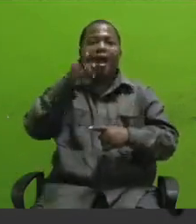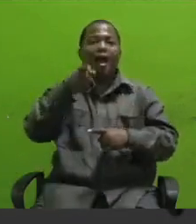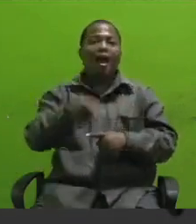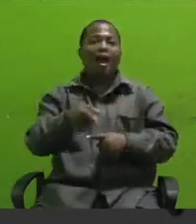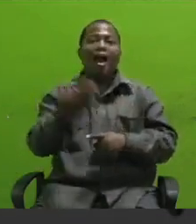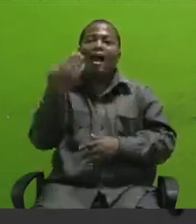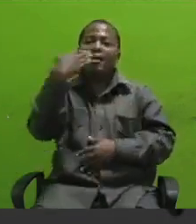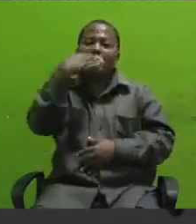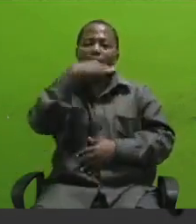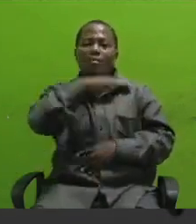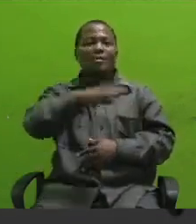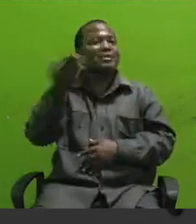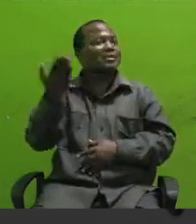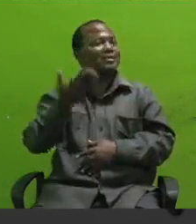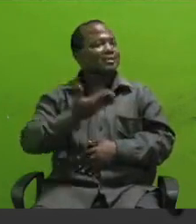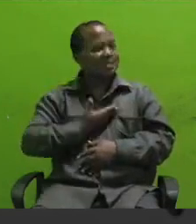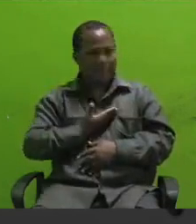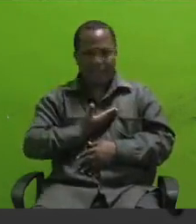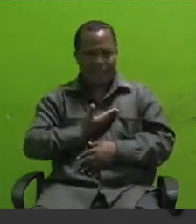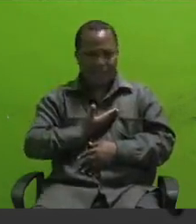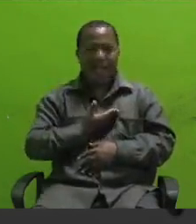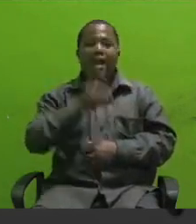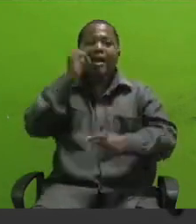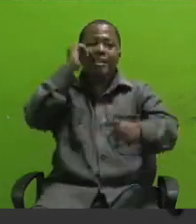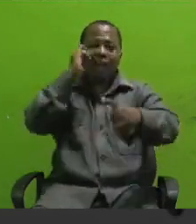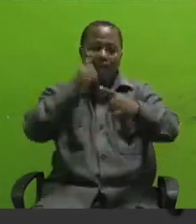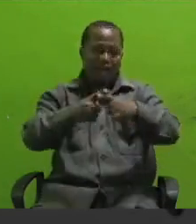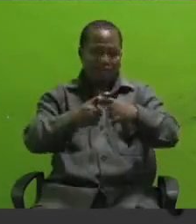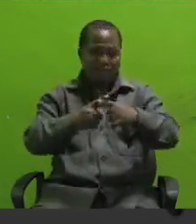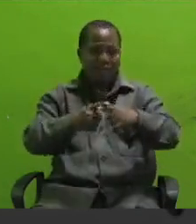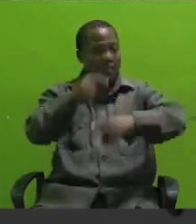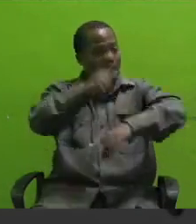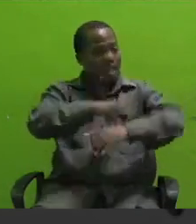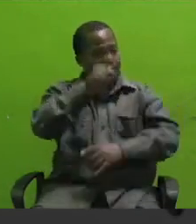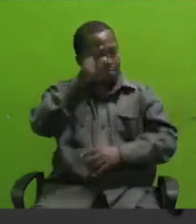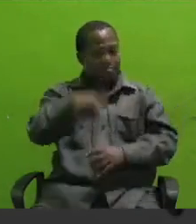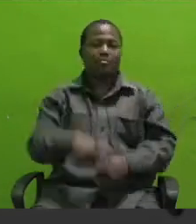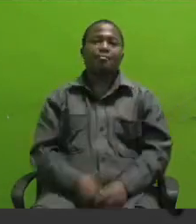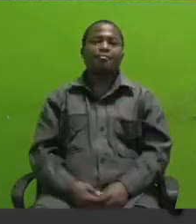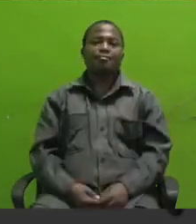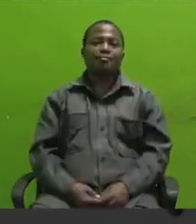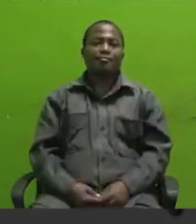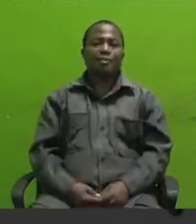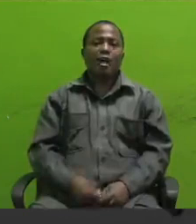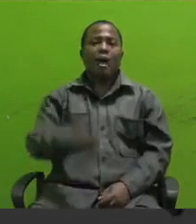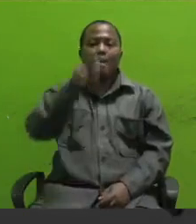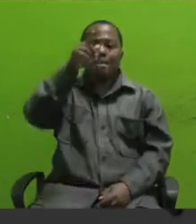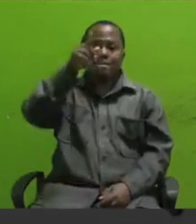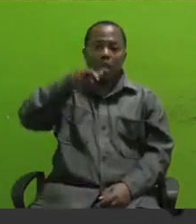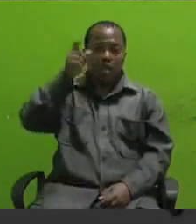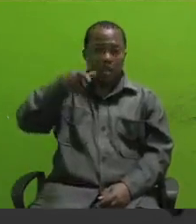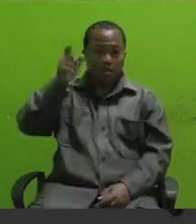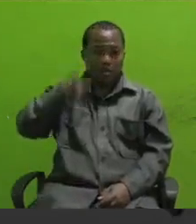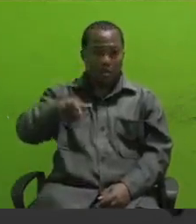very important and helpful in their presence. People